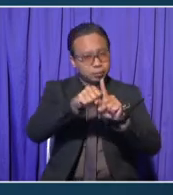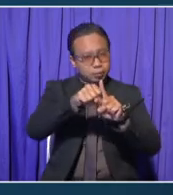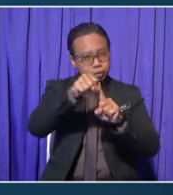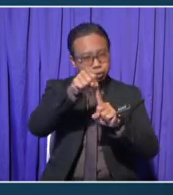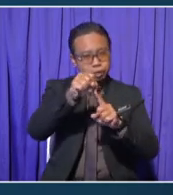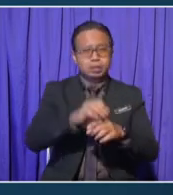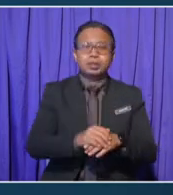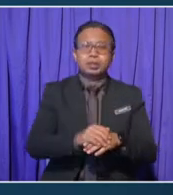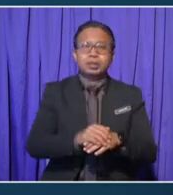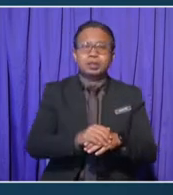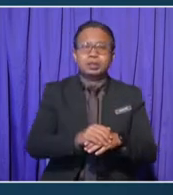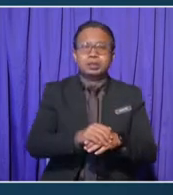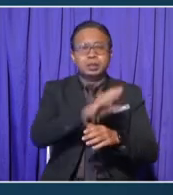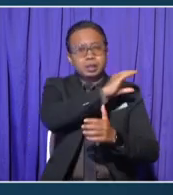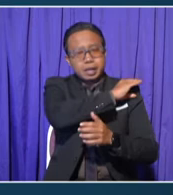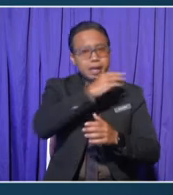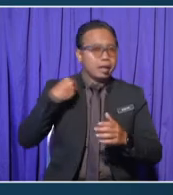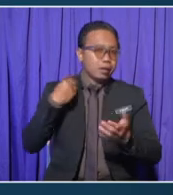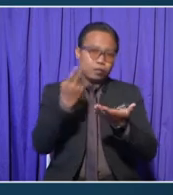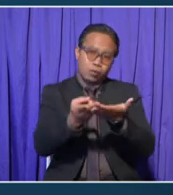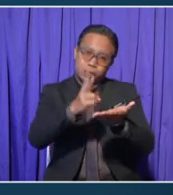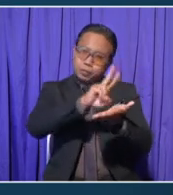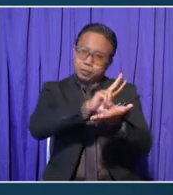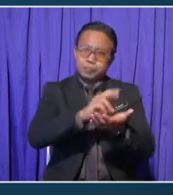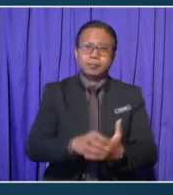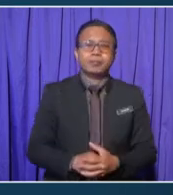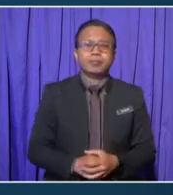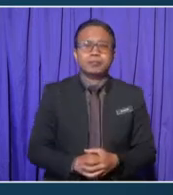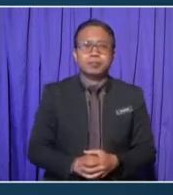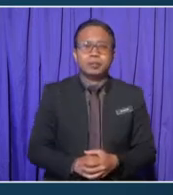temperature, and volume.